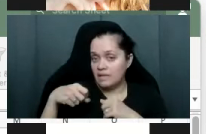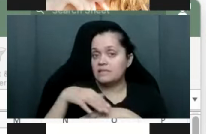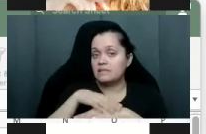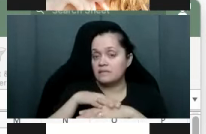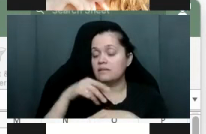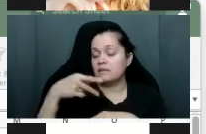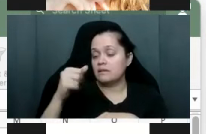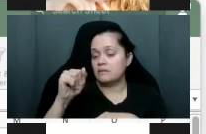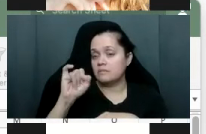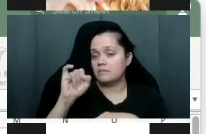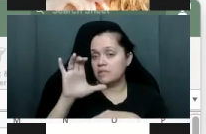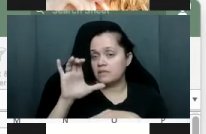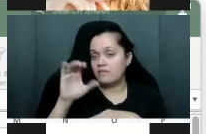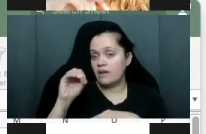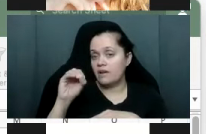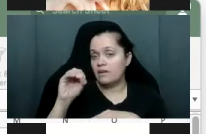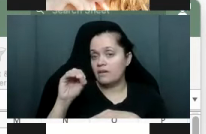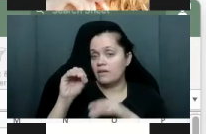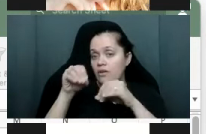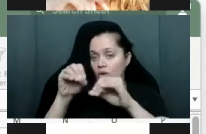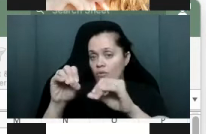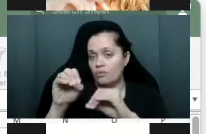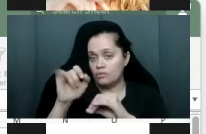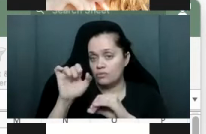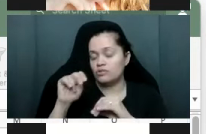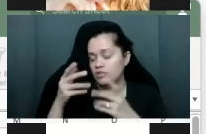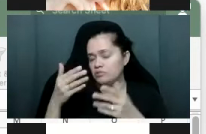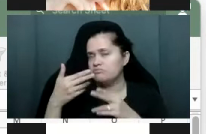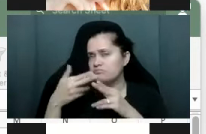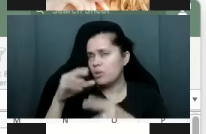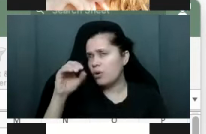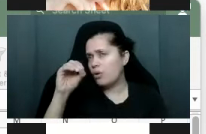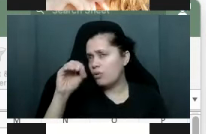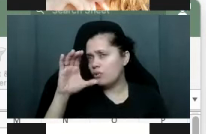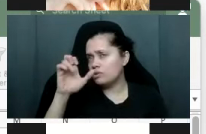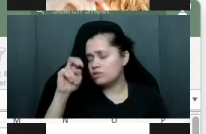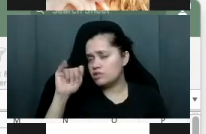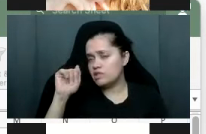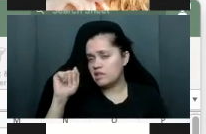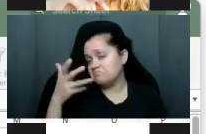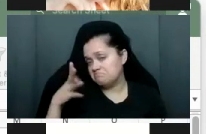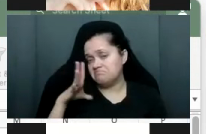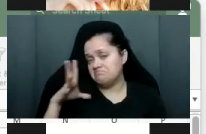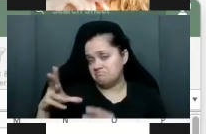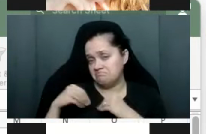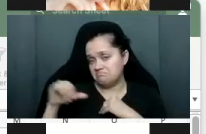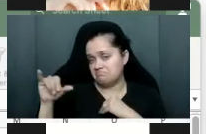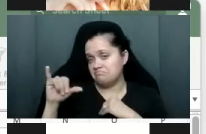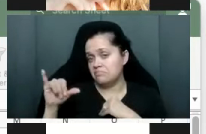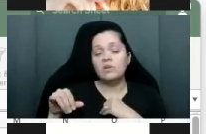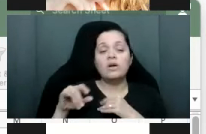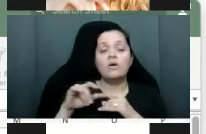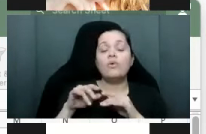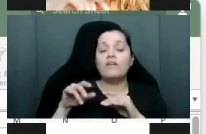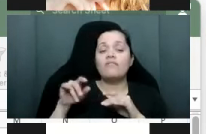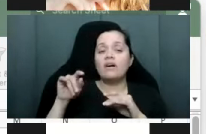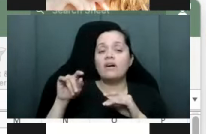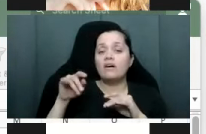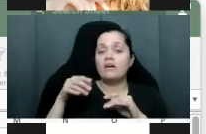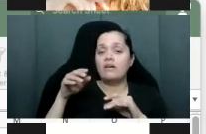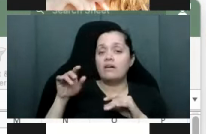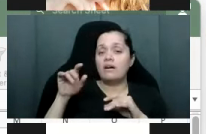Pacific Ocean. So yeah, Oceania, that's okay too. We're going to have a Phantom Thursday there